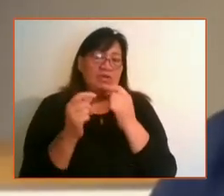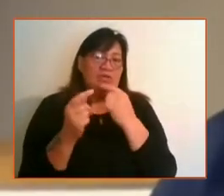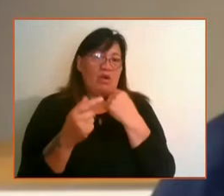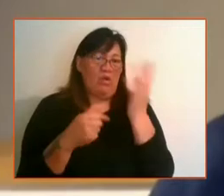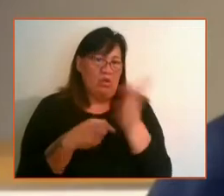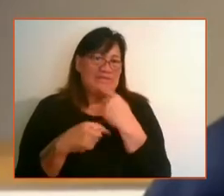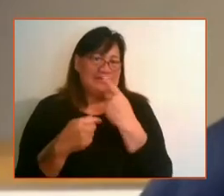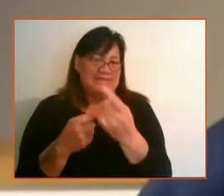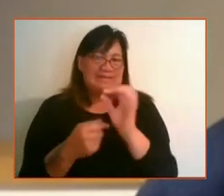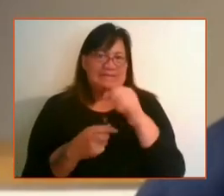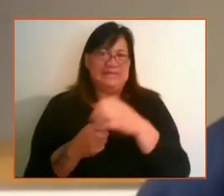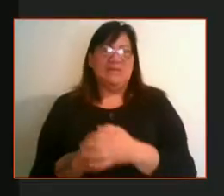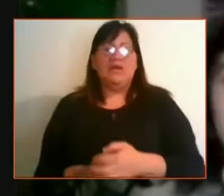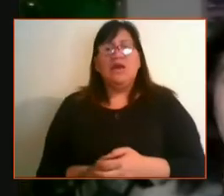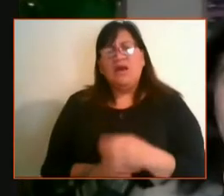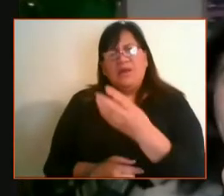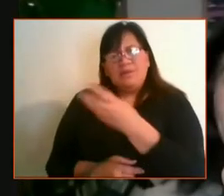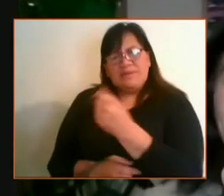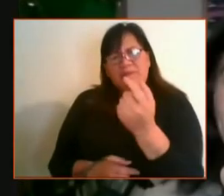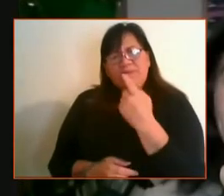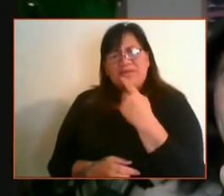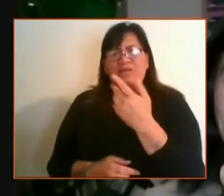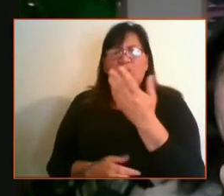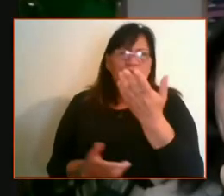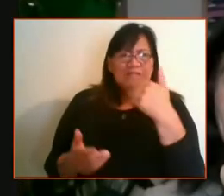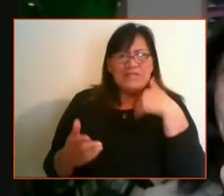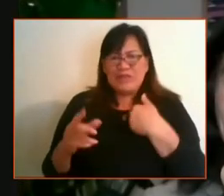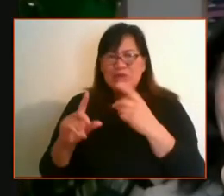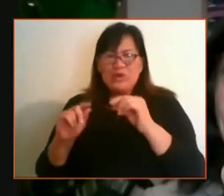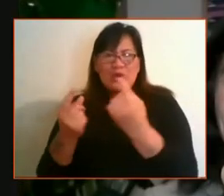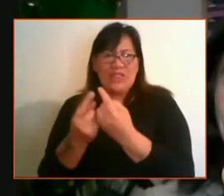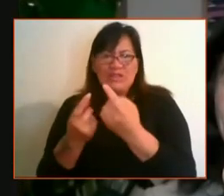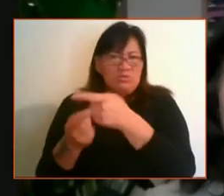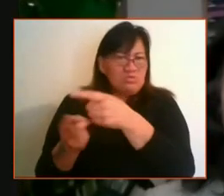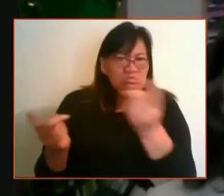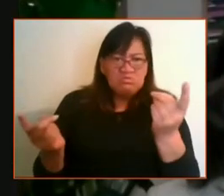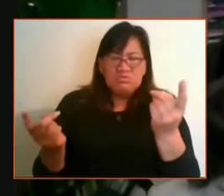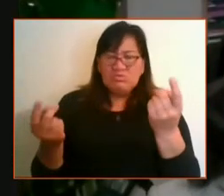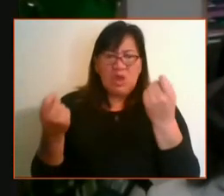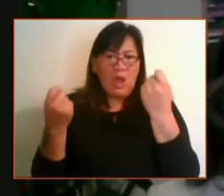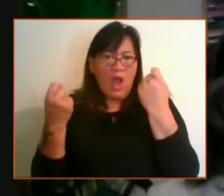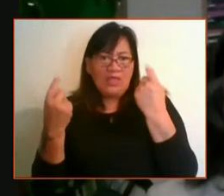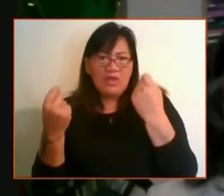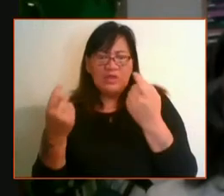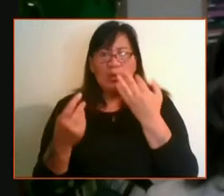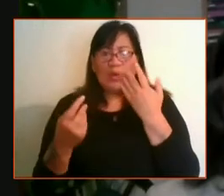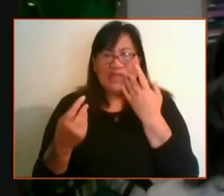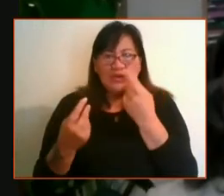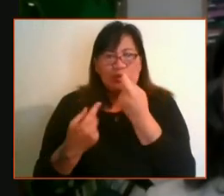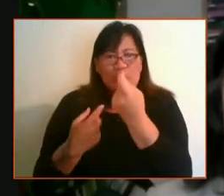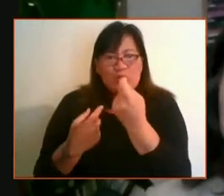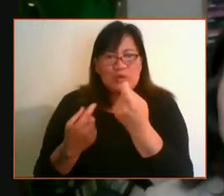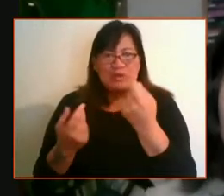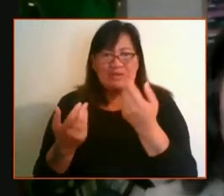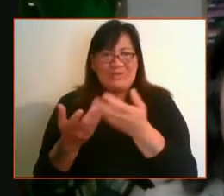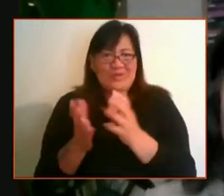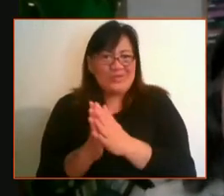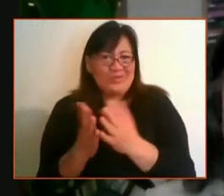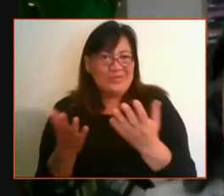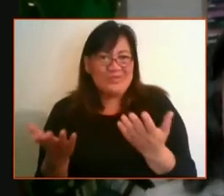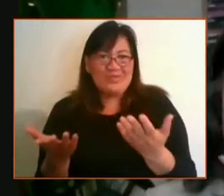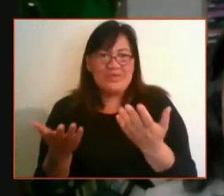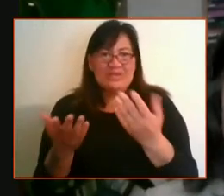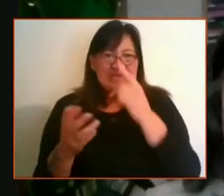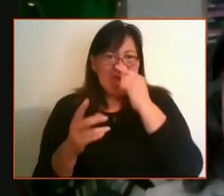have said we need to do this. Any thoughts about how soon something like this can be